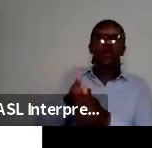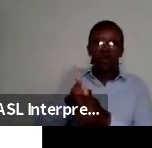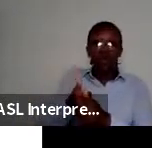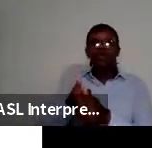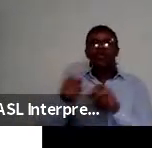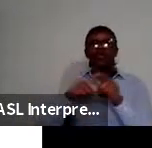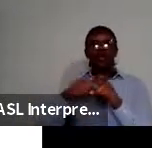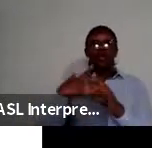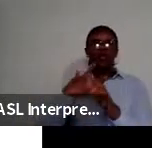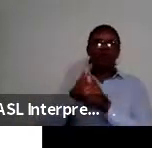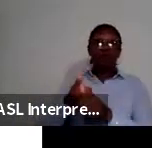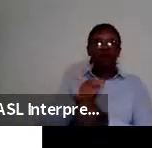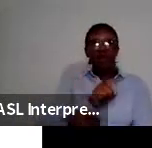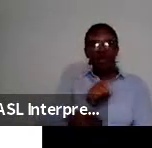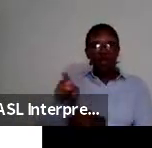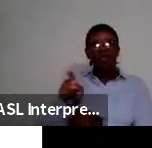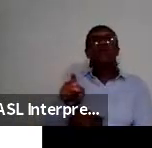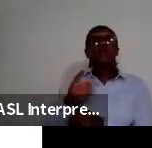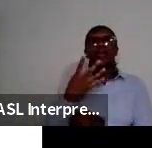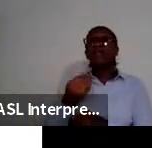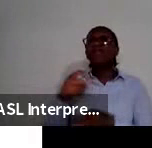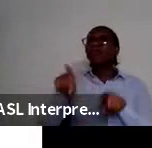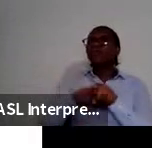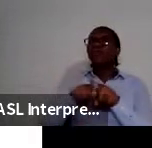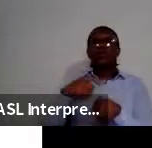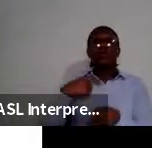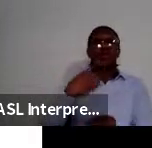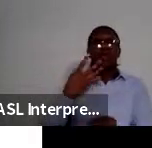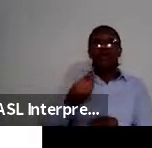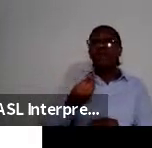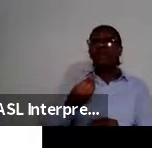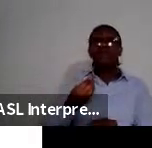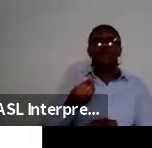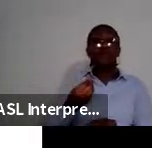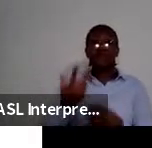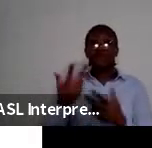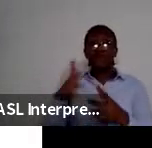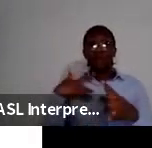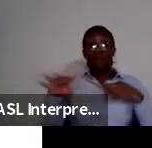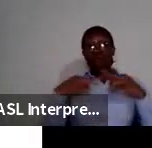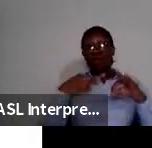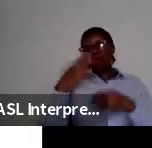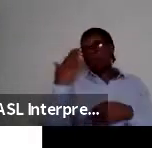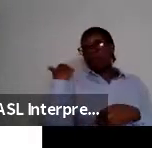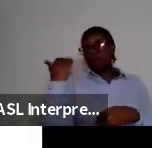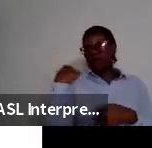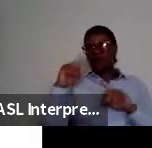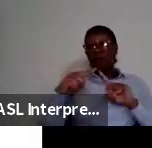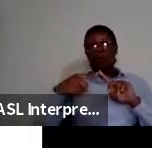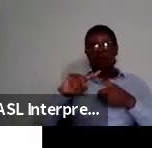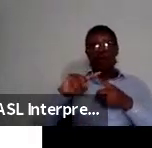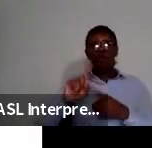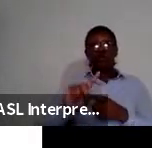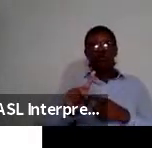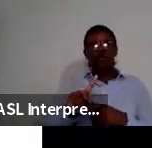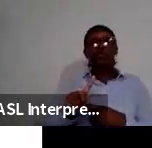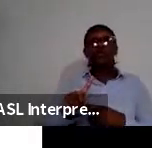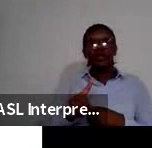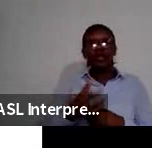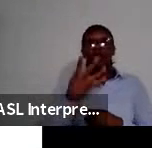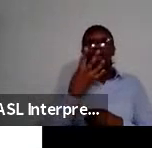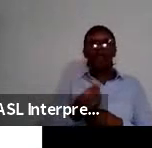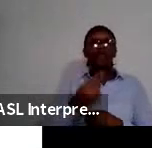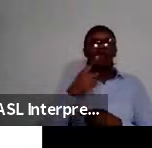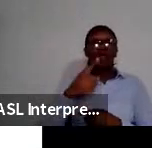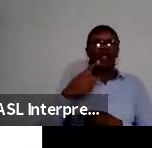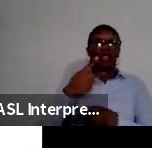them. And then we also have that point that I was talking earlier on in the previous slides about repatriation of funds. And